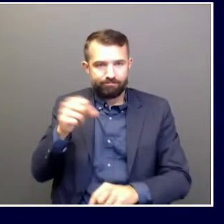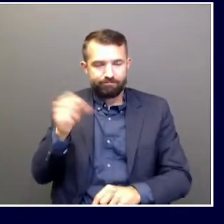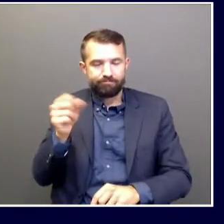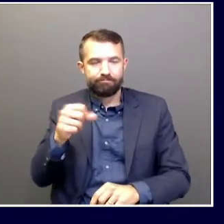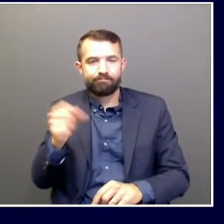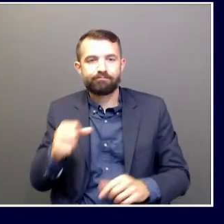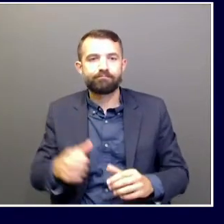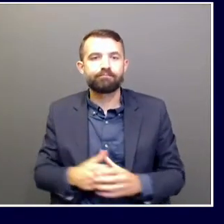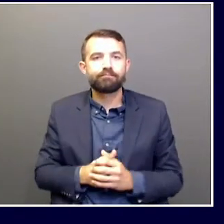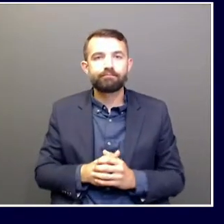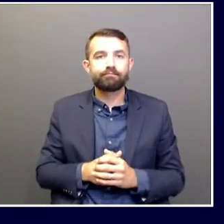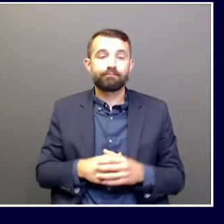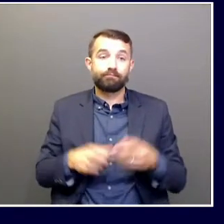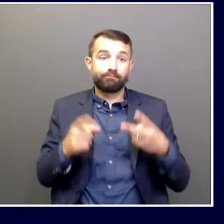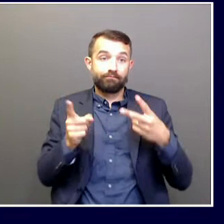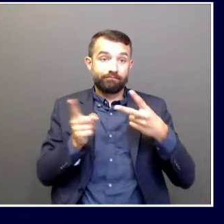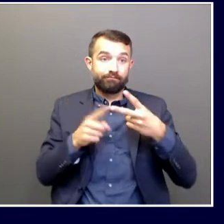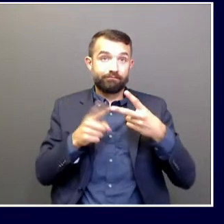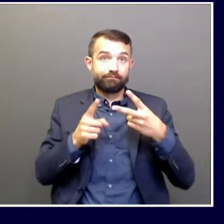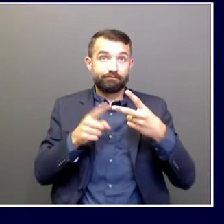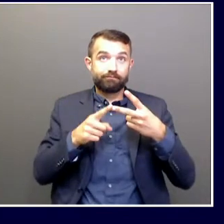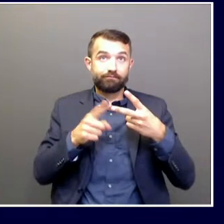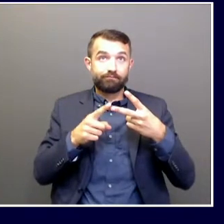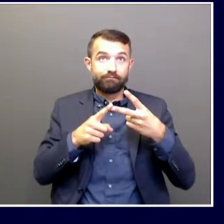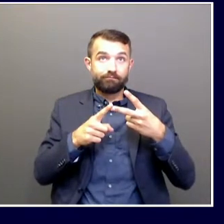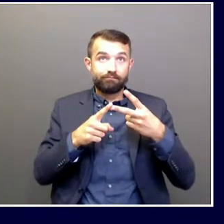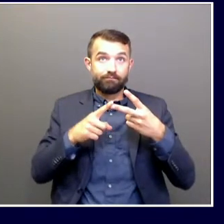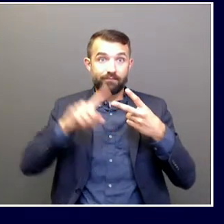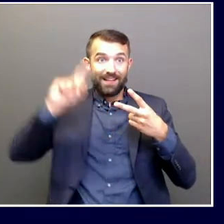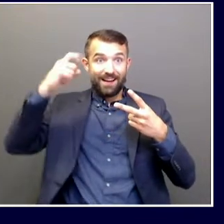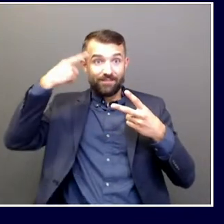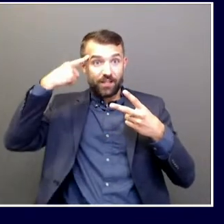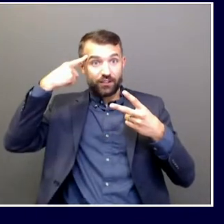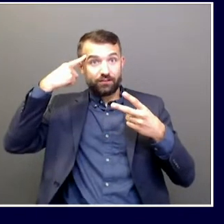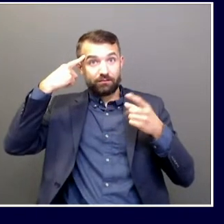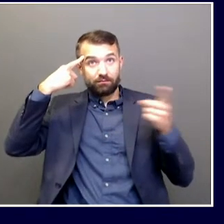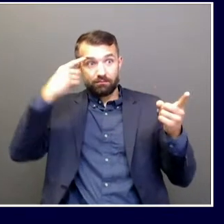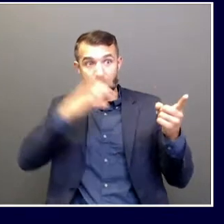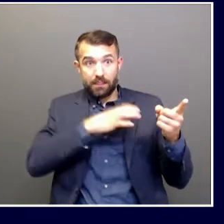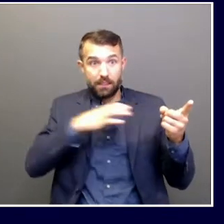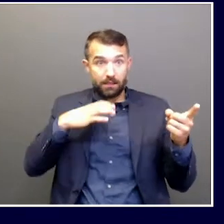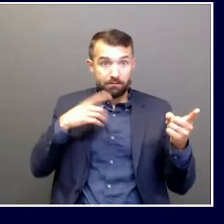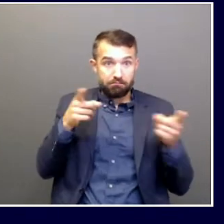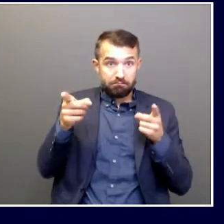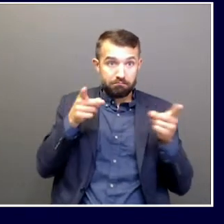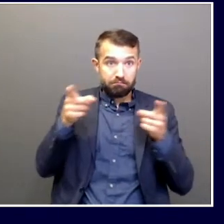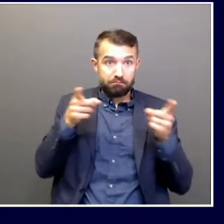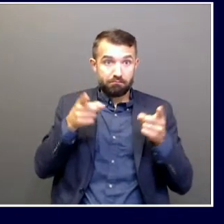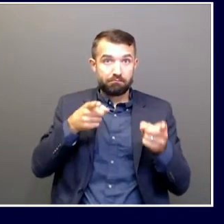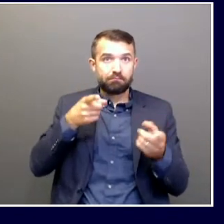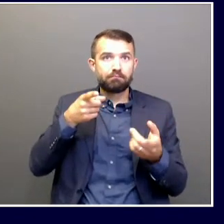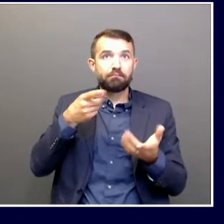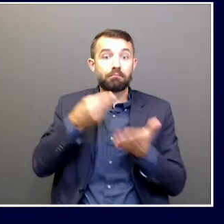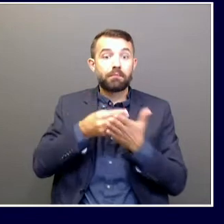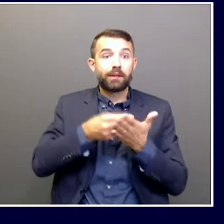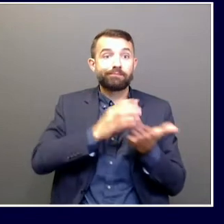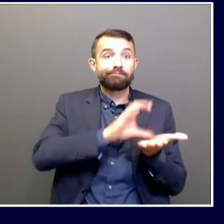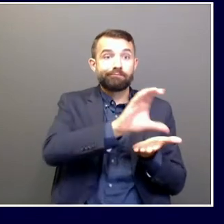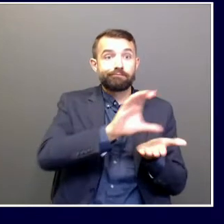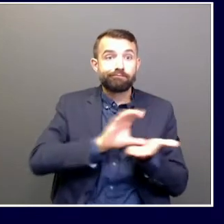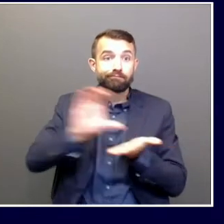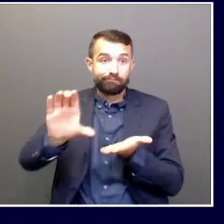of directed specifically to Governor Mills and Commissioner Lambrew. So we've dedicated money to support nursing homes and other care